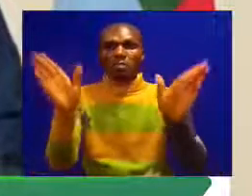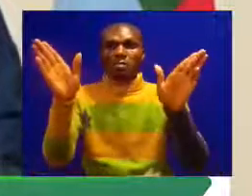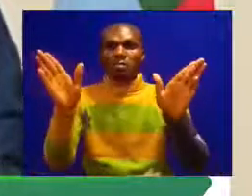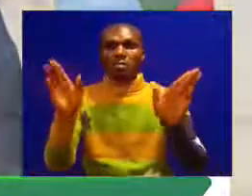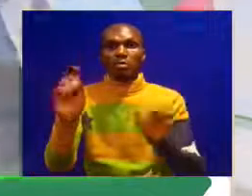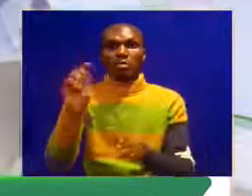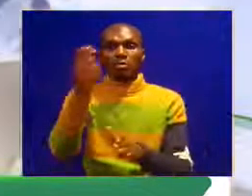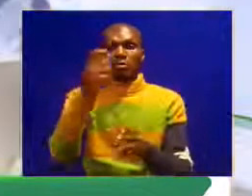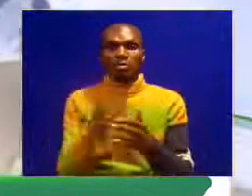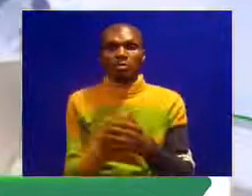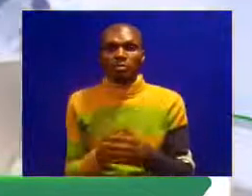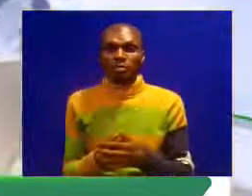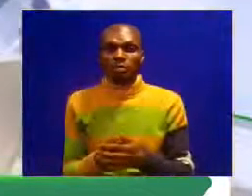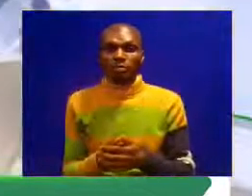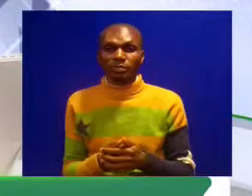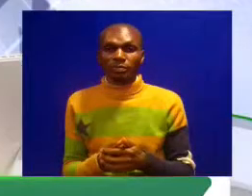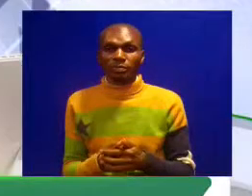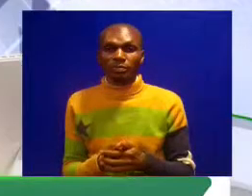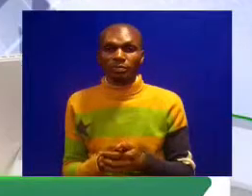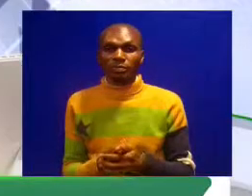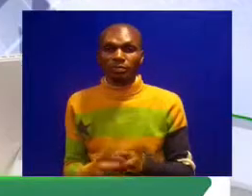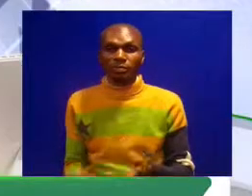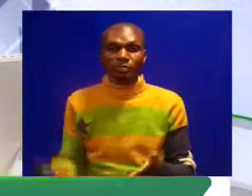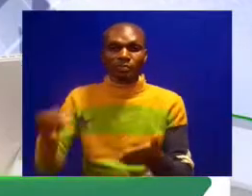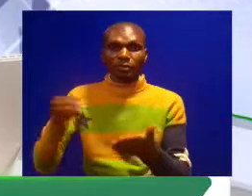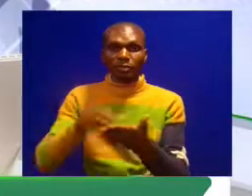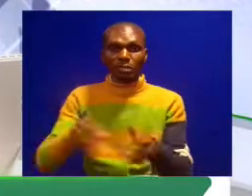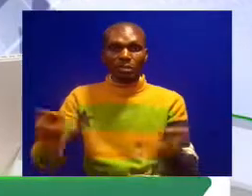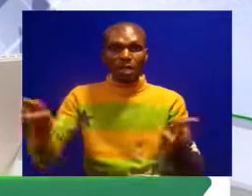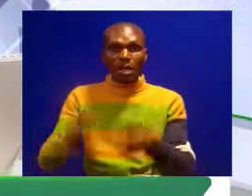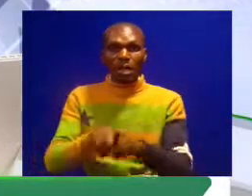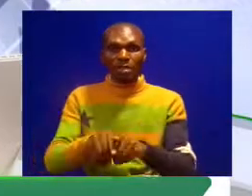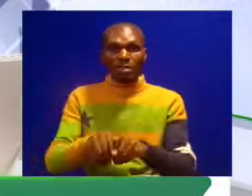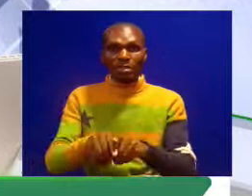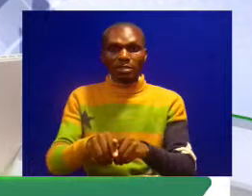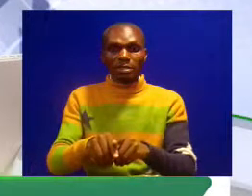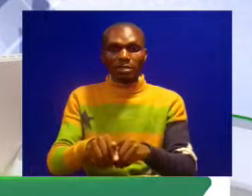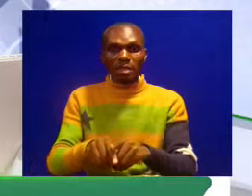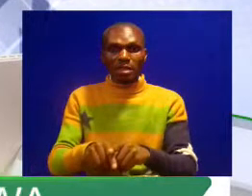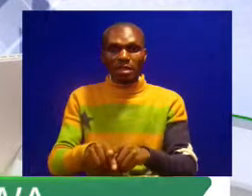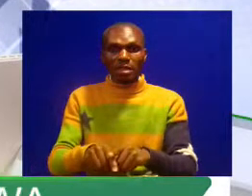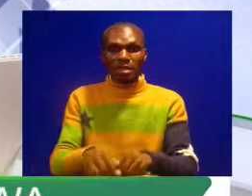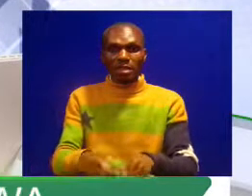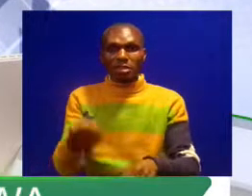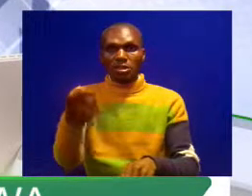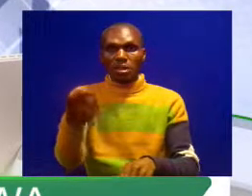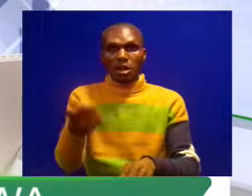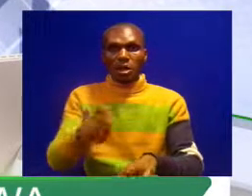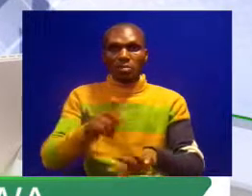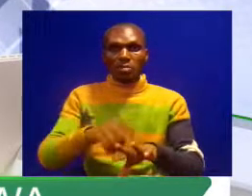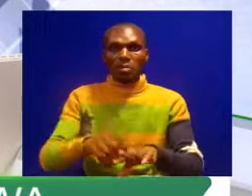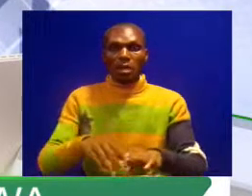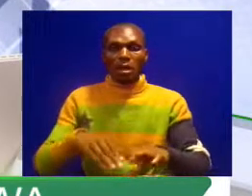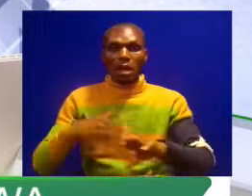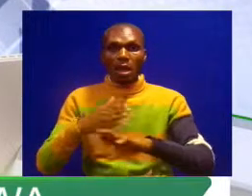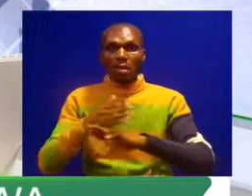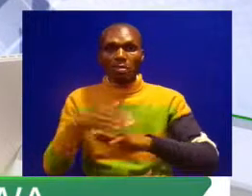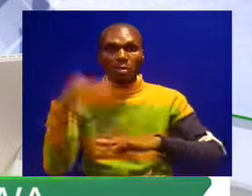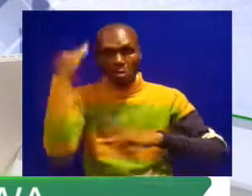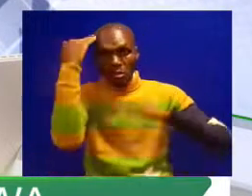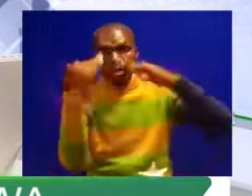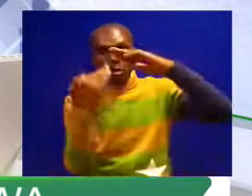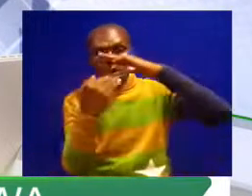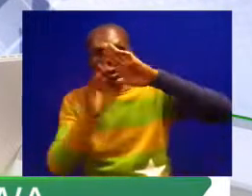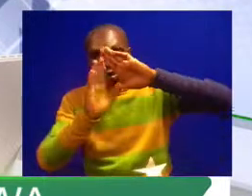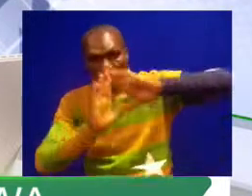of Kenya. Na boy go hayo ni gawa chachinga kichinke maigaje kegambiro gya supremu konyara gutugutara roko